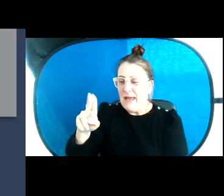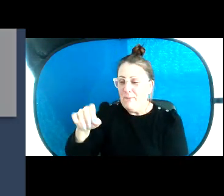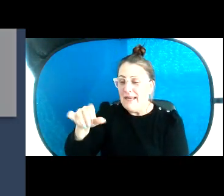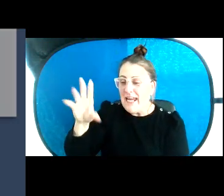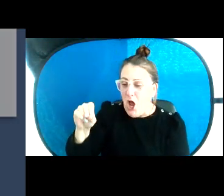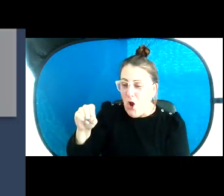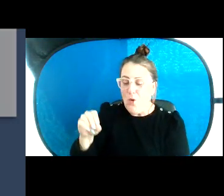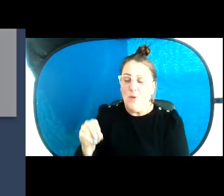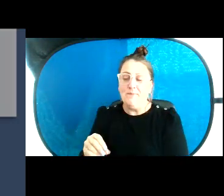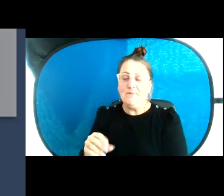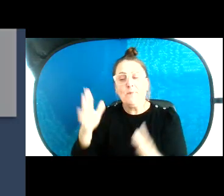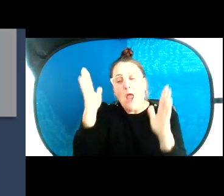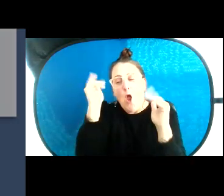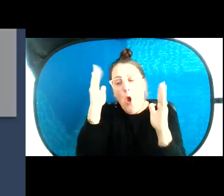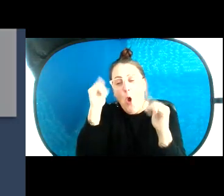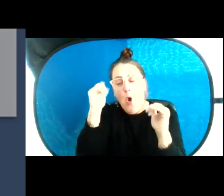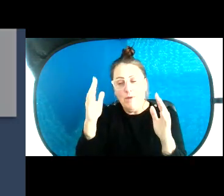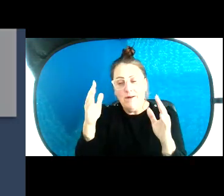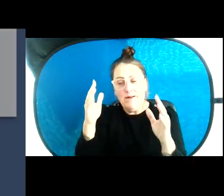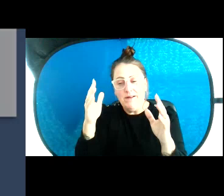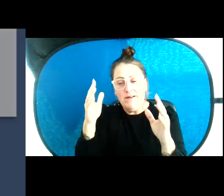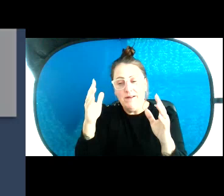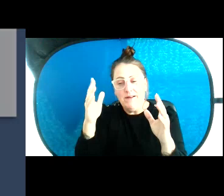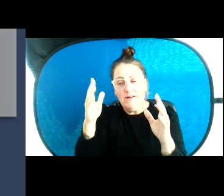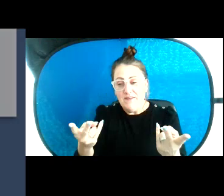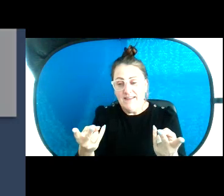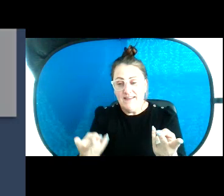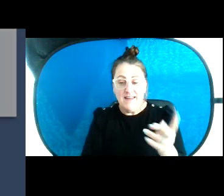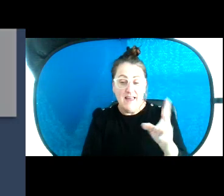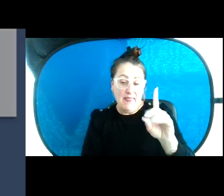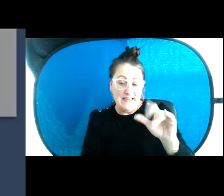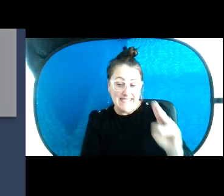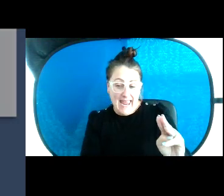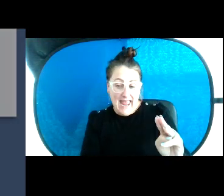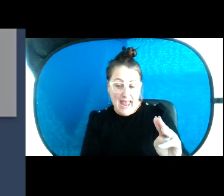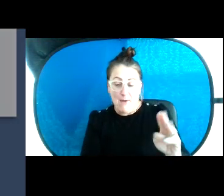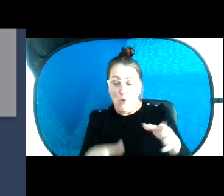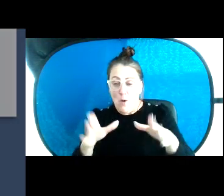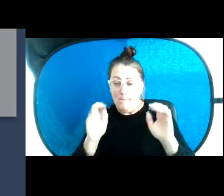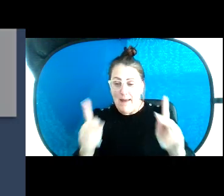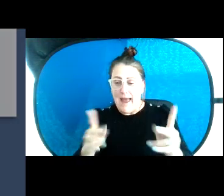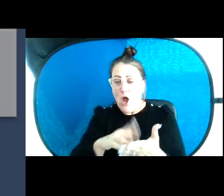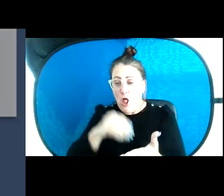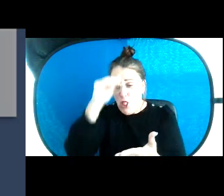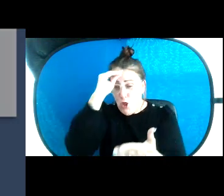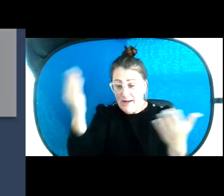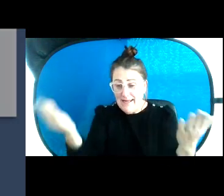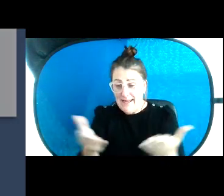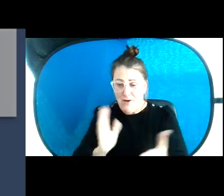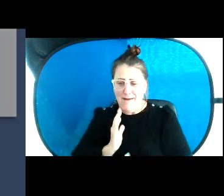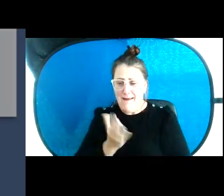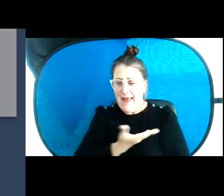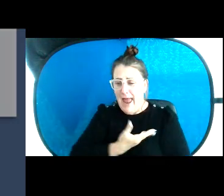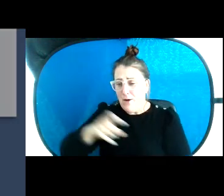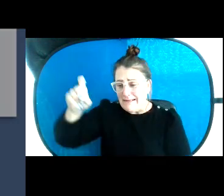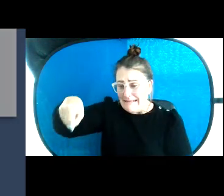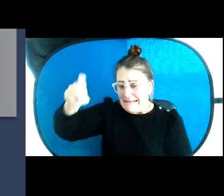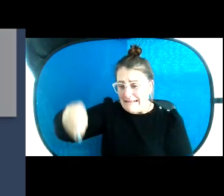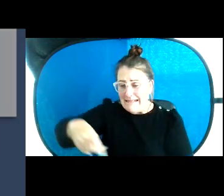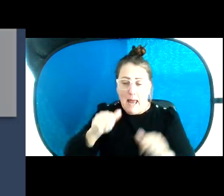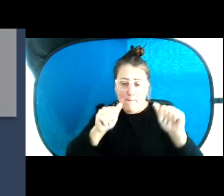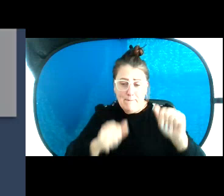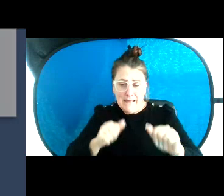able to visit the Oroville Dam on your way back. We hope you learned a little bit about our region, our needs and direction, and our ability to deliver